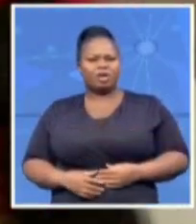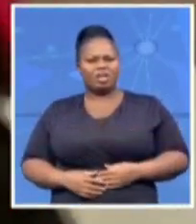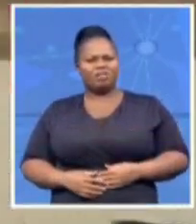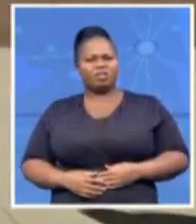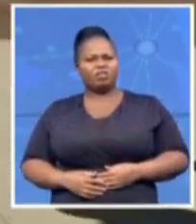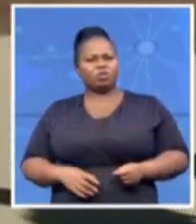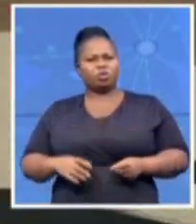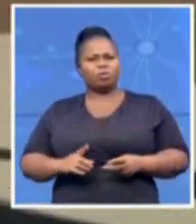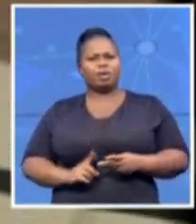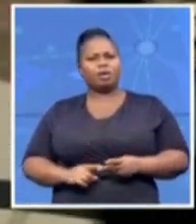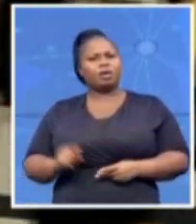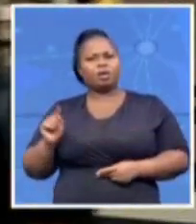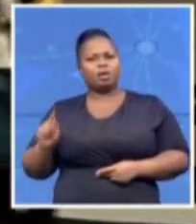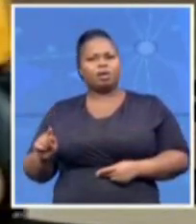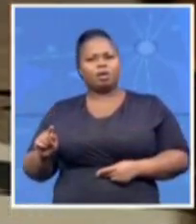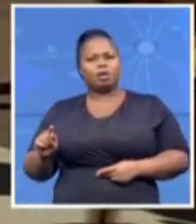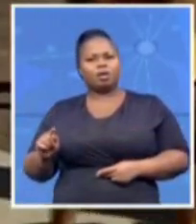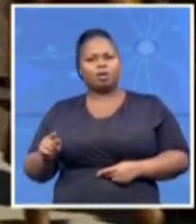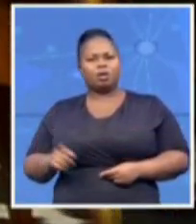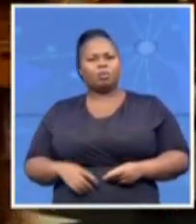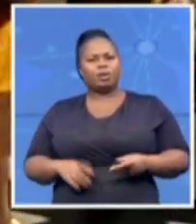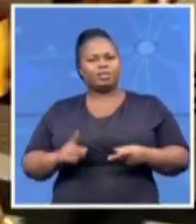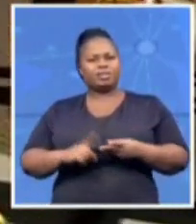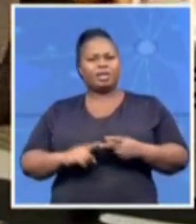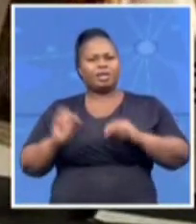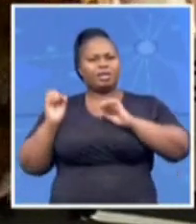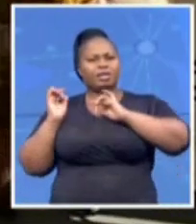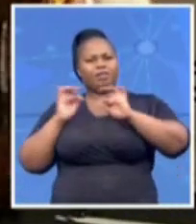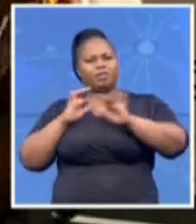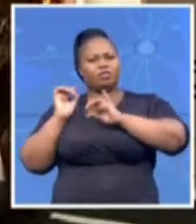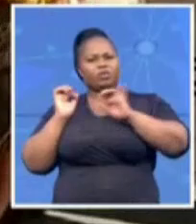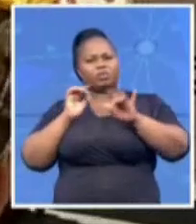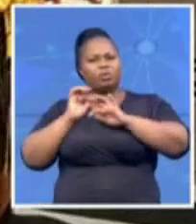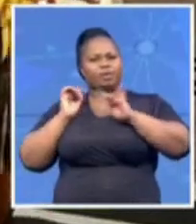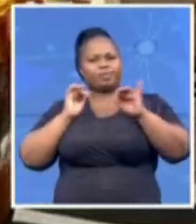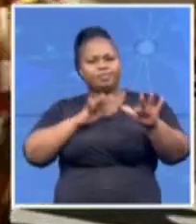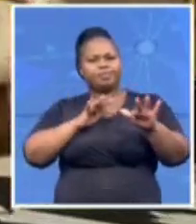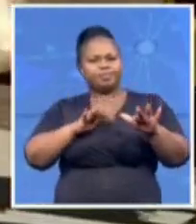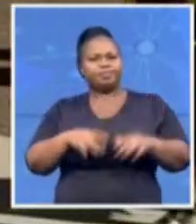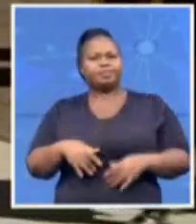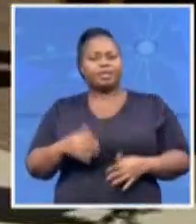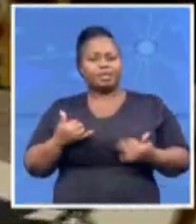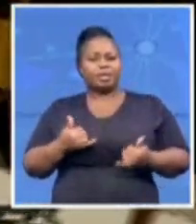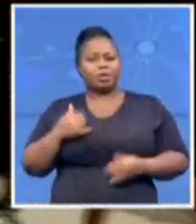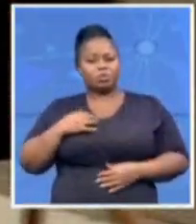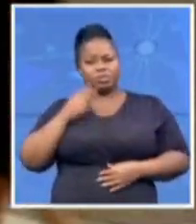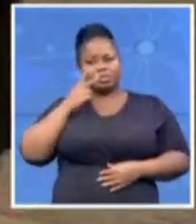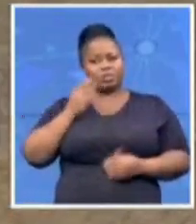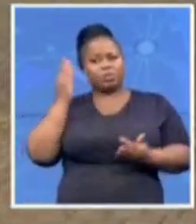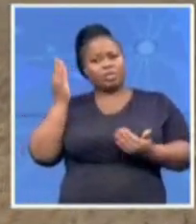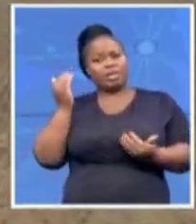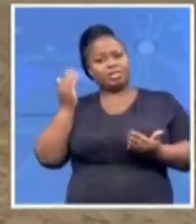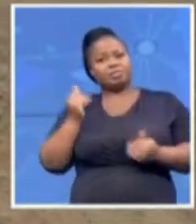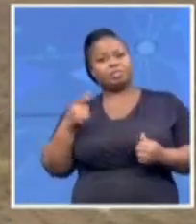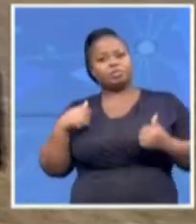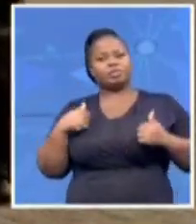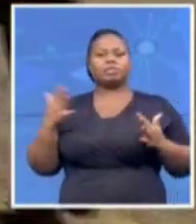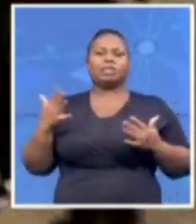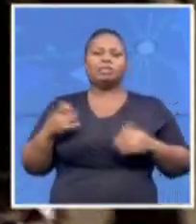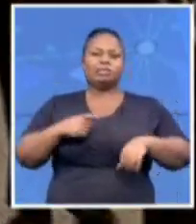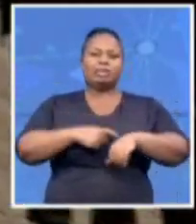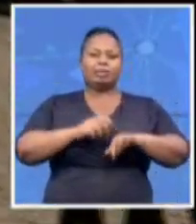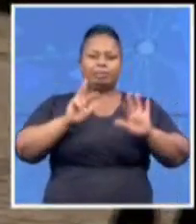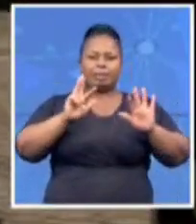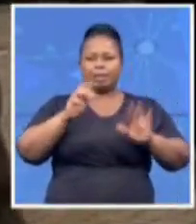venue. More people are coming in, so they will start shortly. We was expecting to start at around 9 o'clock, but we think